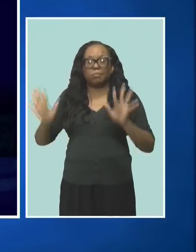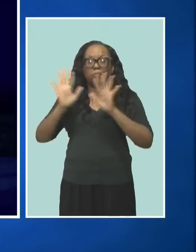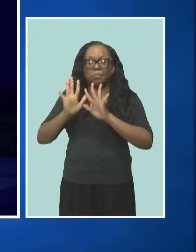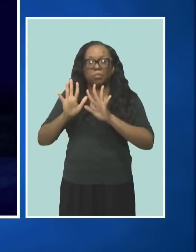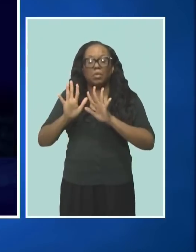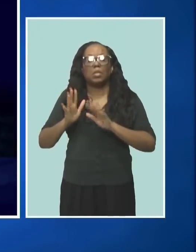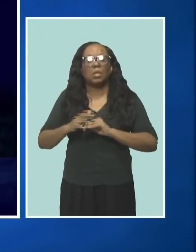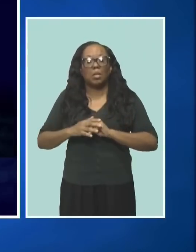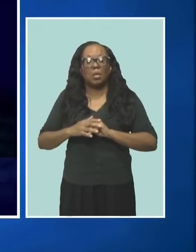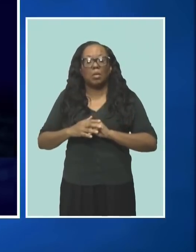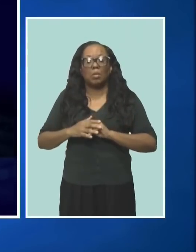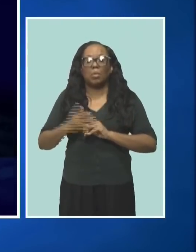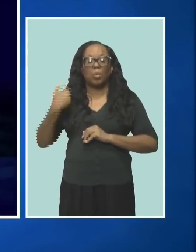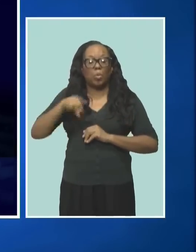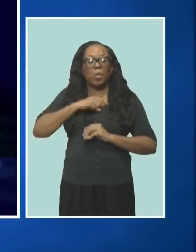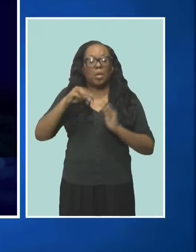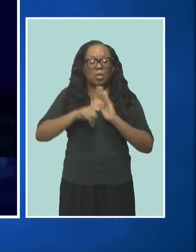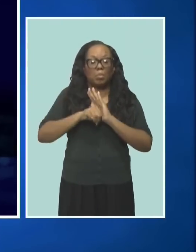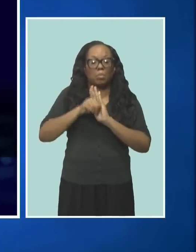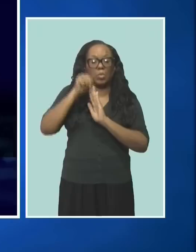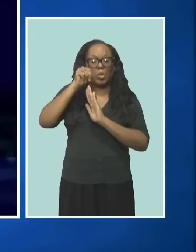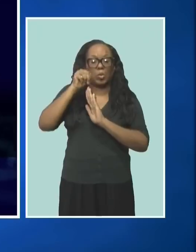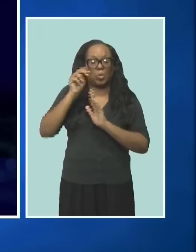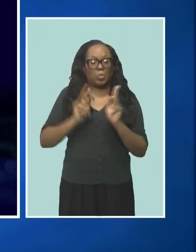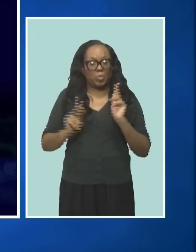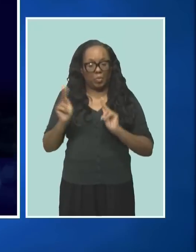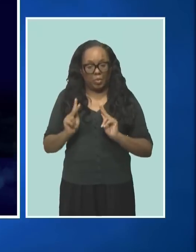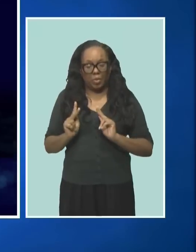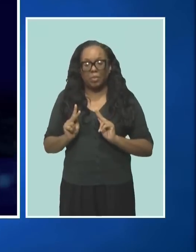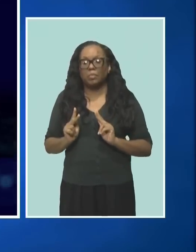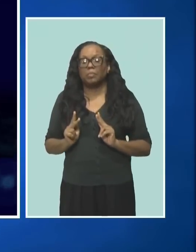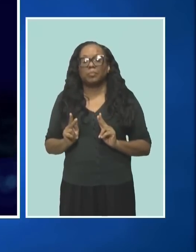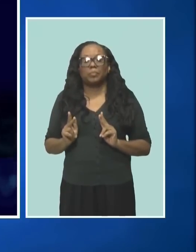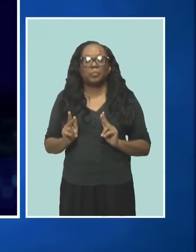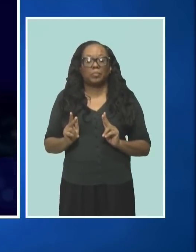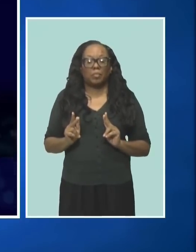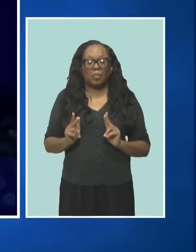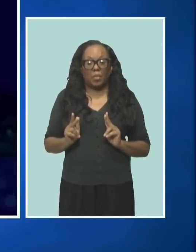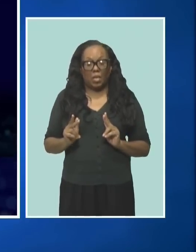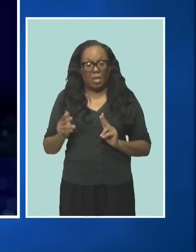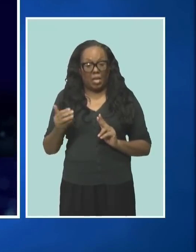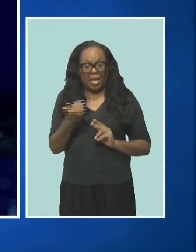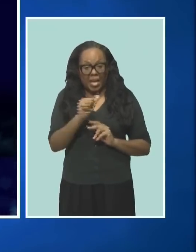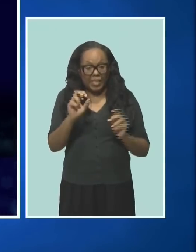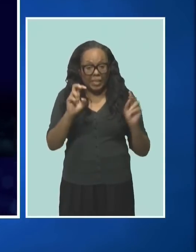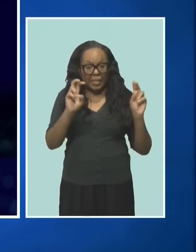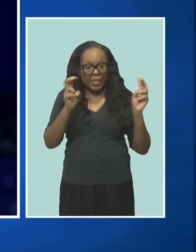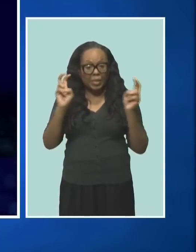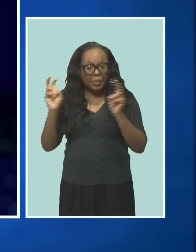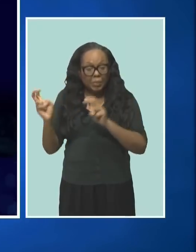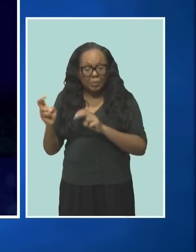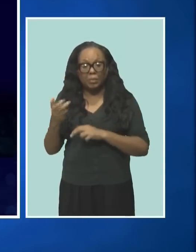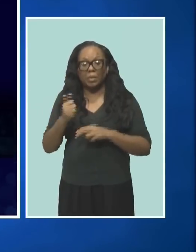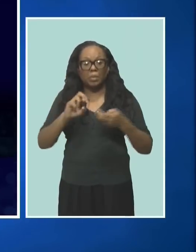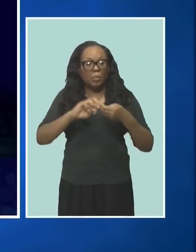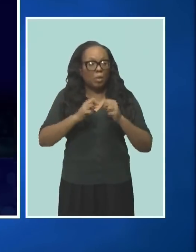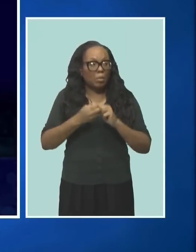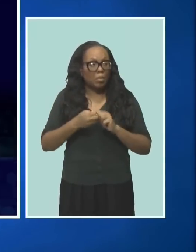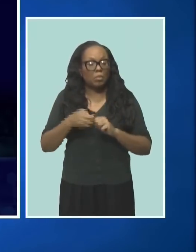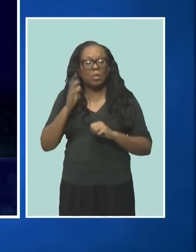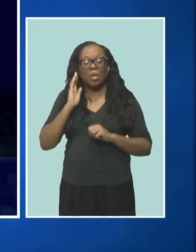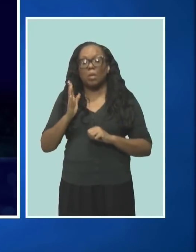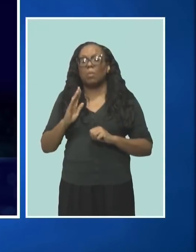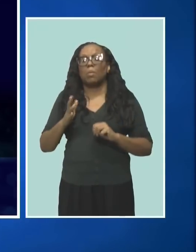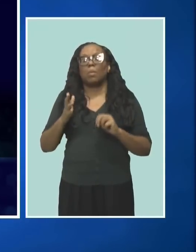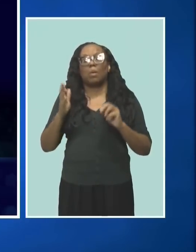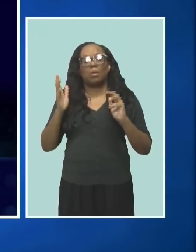can settle all of our issues by sitting and talking with each other, discussing with each other, and coming